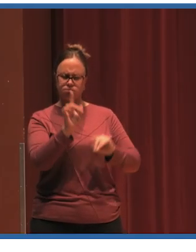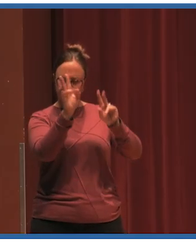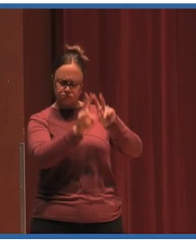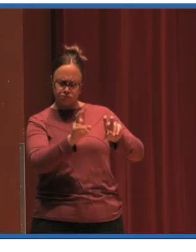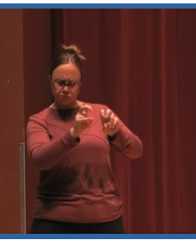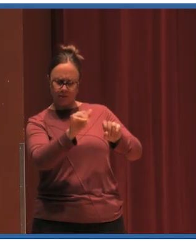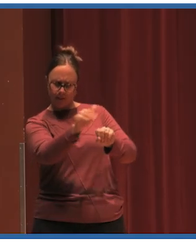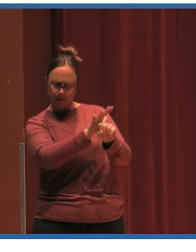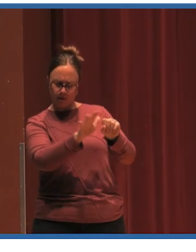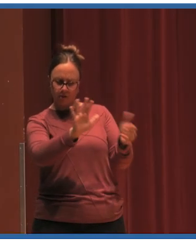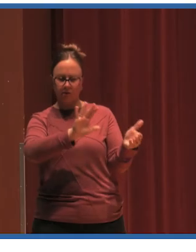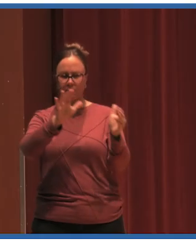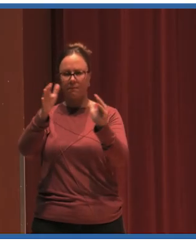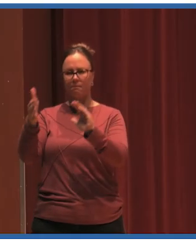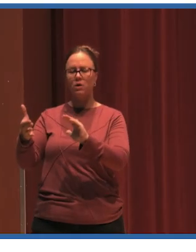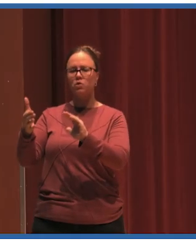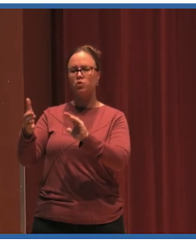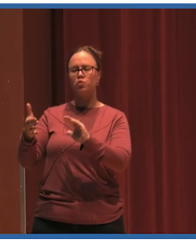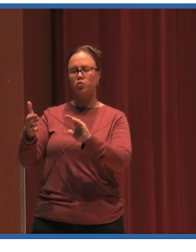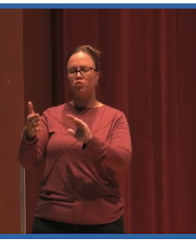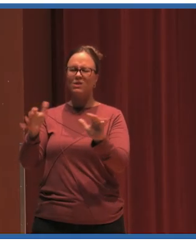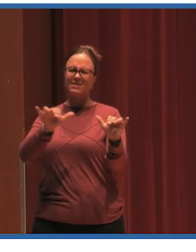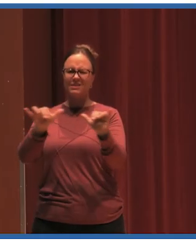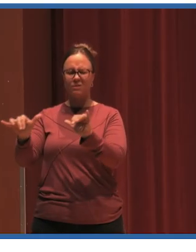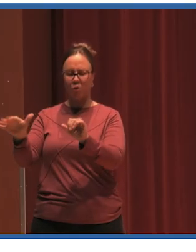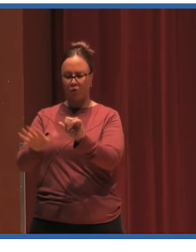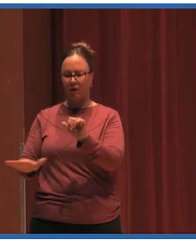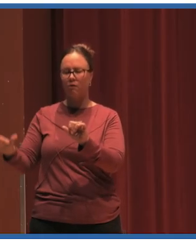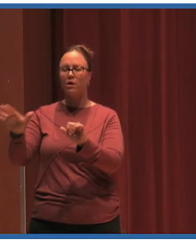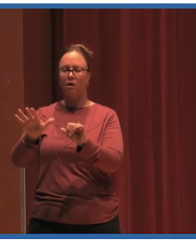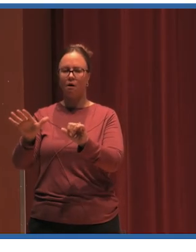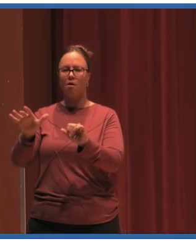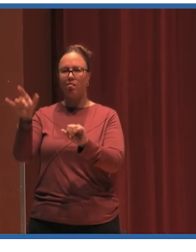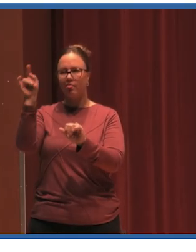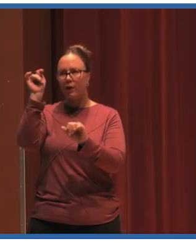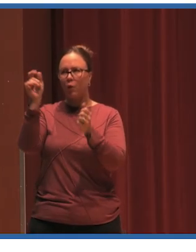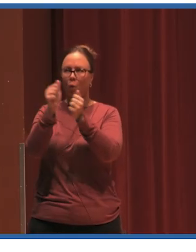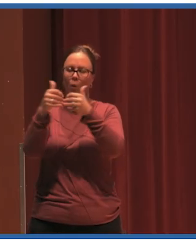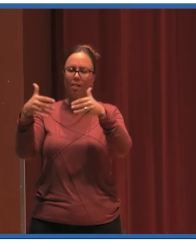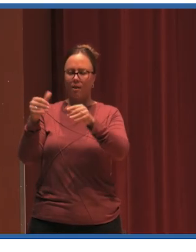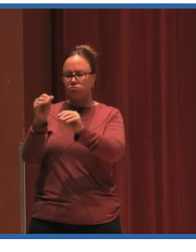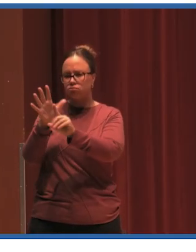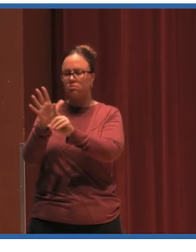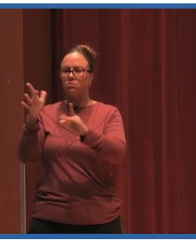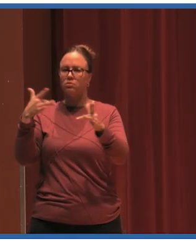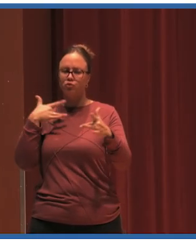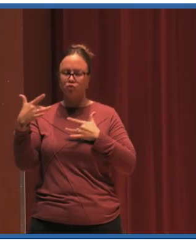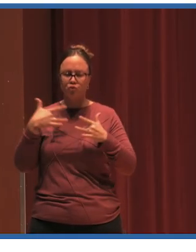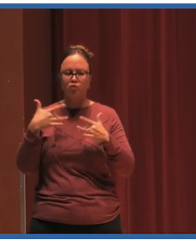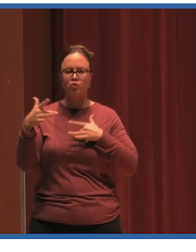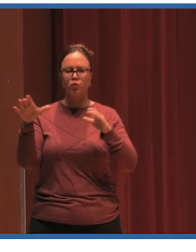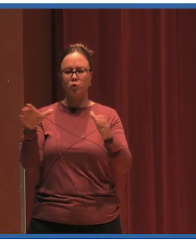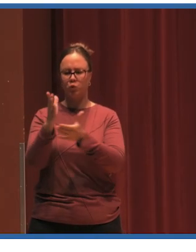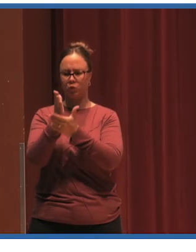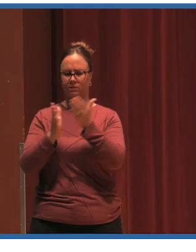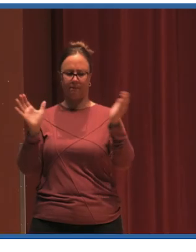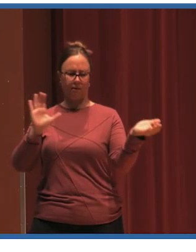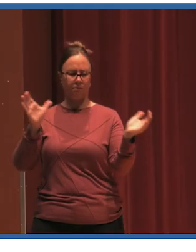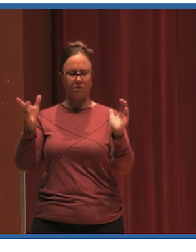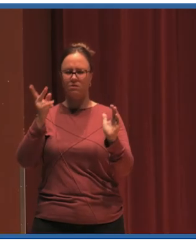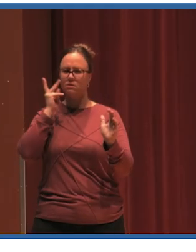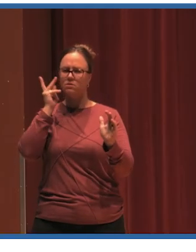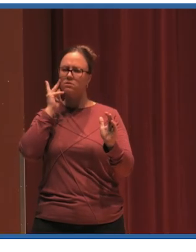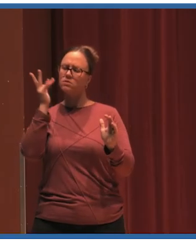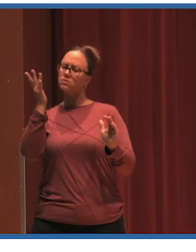area compared to another comparable area, theoretically without the exposure of concern, and do some comparisons to see if